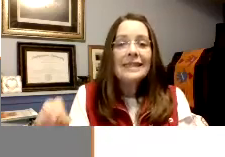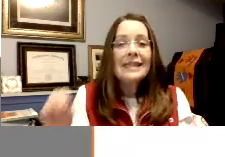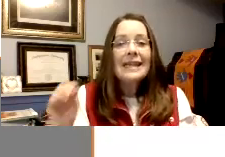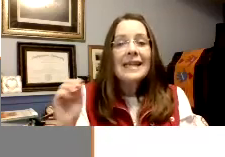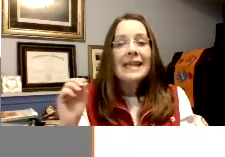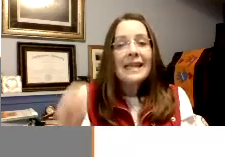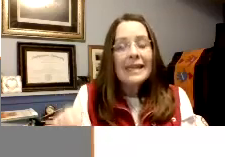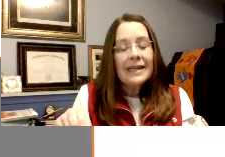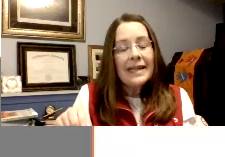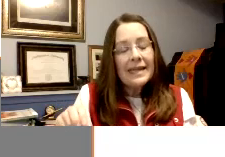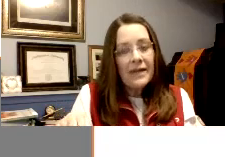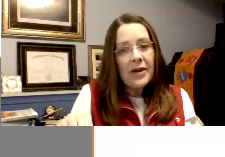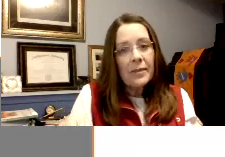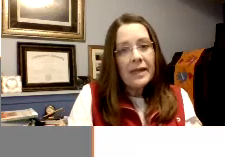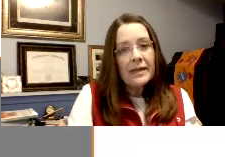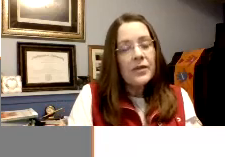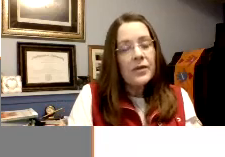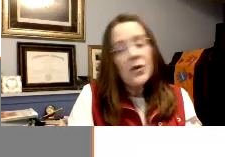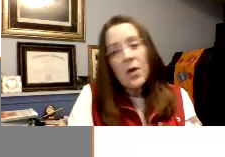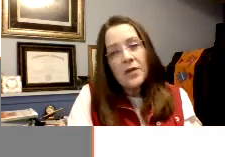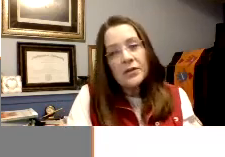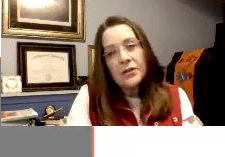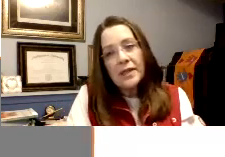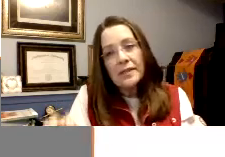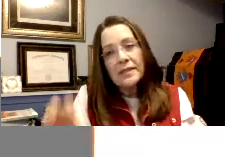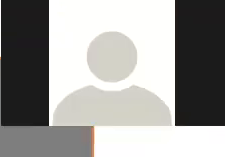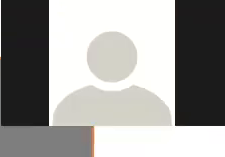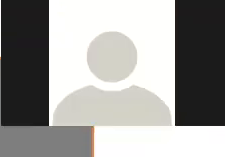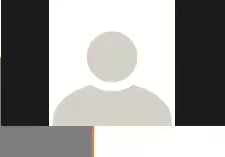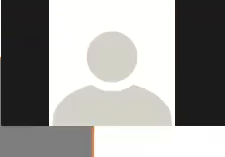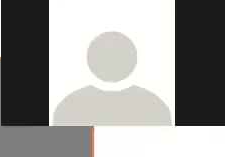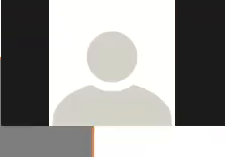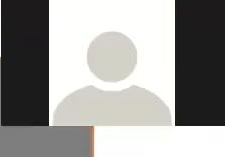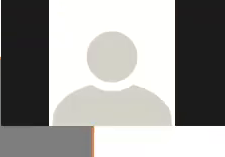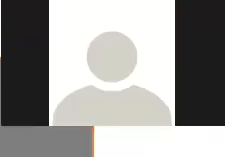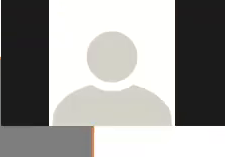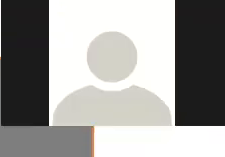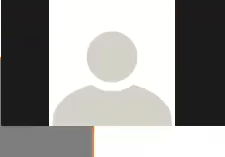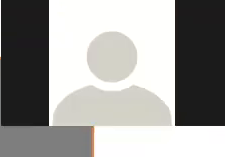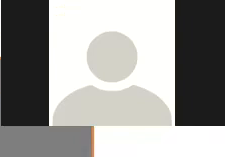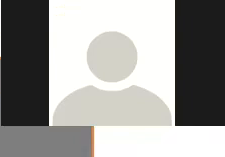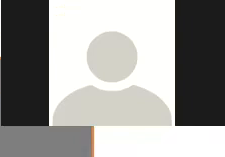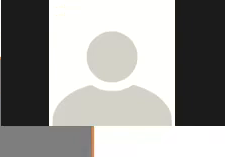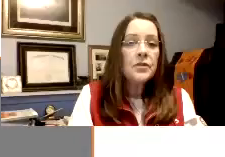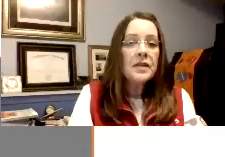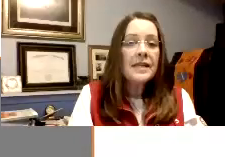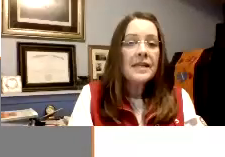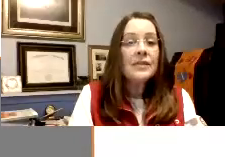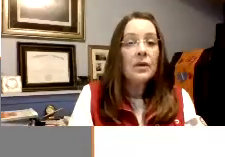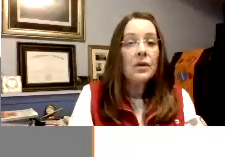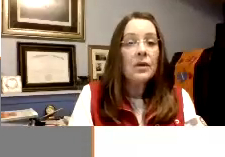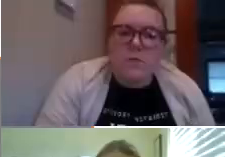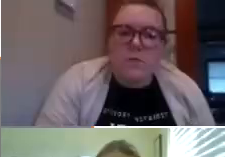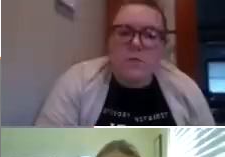objects in an environment where there are no other students and the lights are low. The first student needed